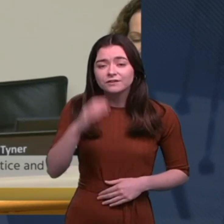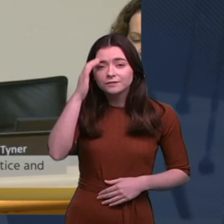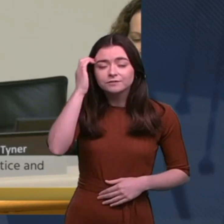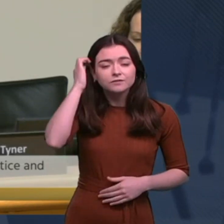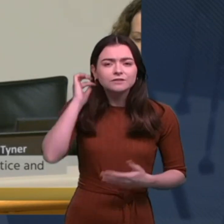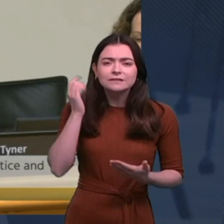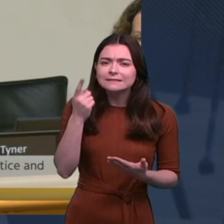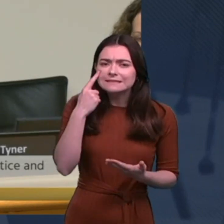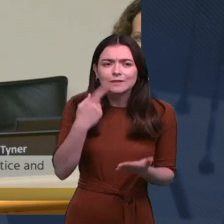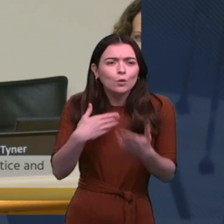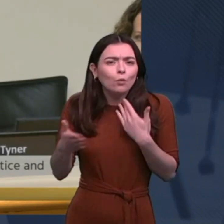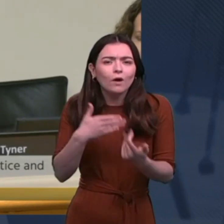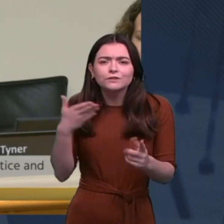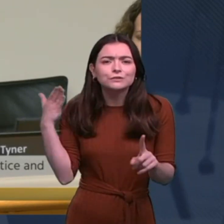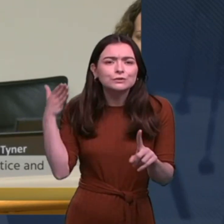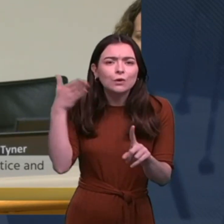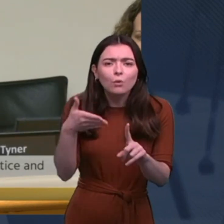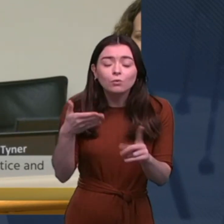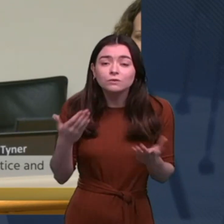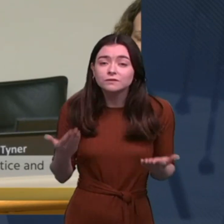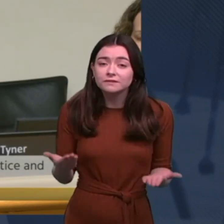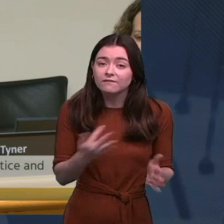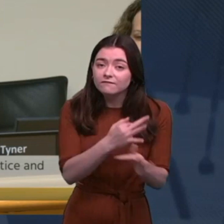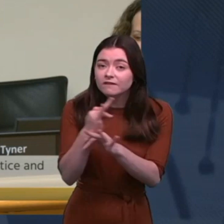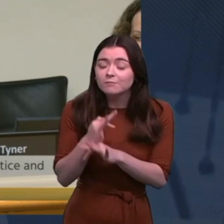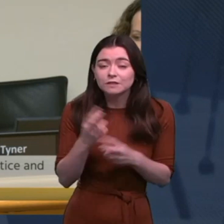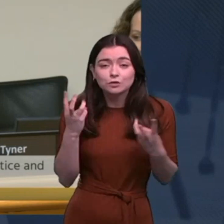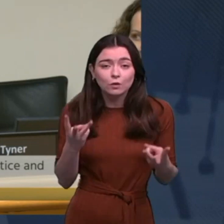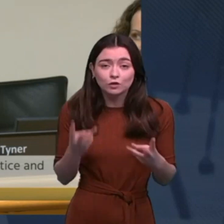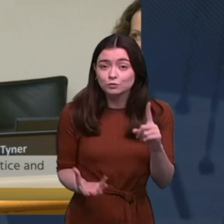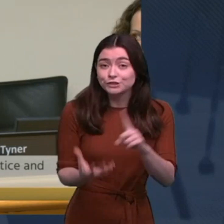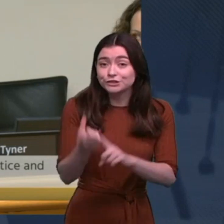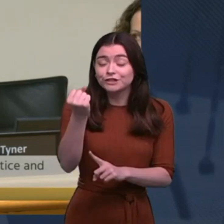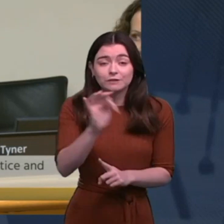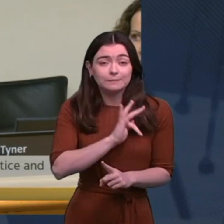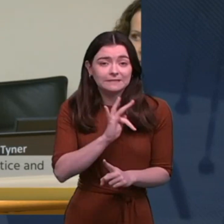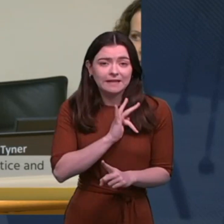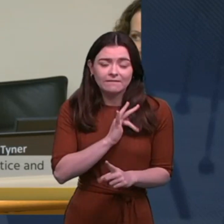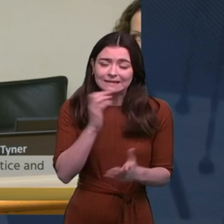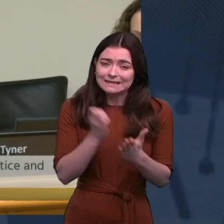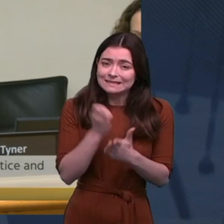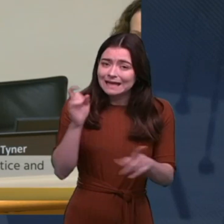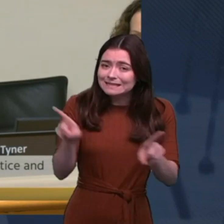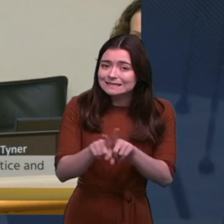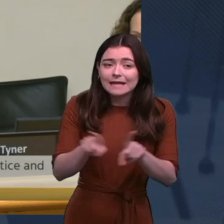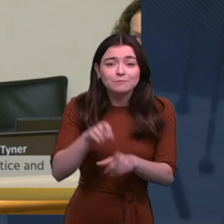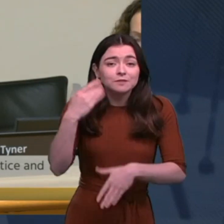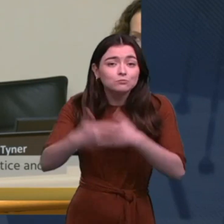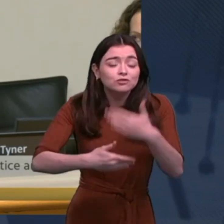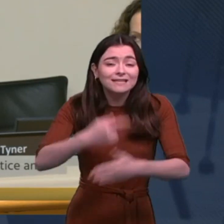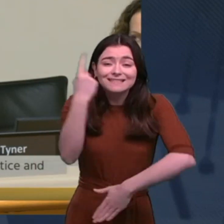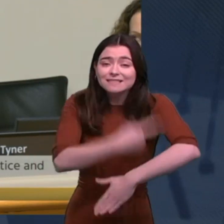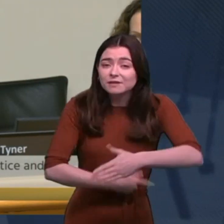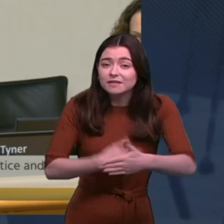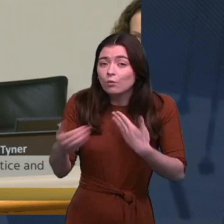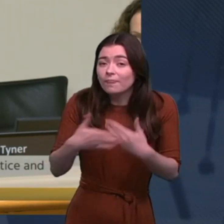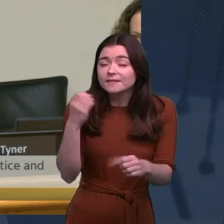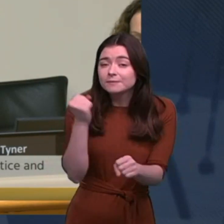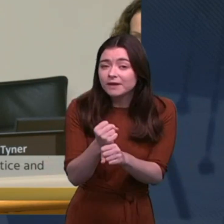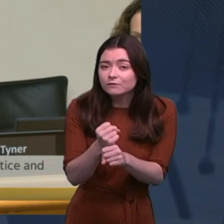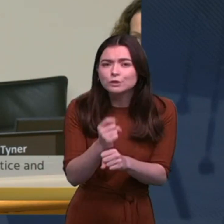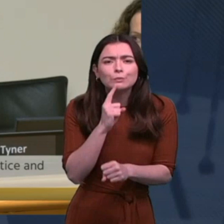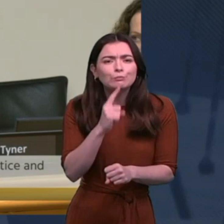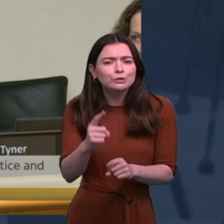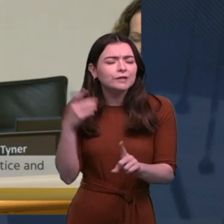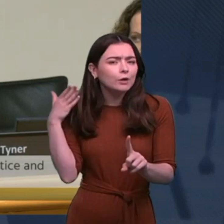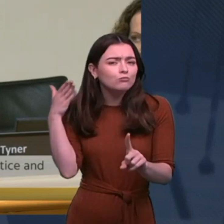define what goals families are going to work towards to achieve for themselves, exactly what progressing disability is about. But our